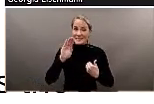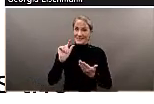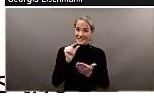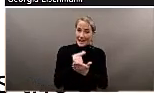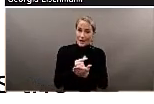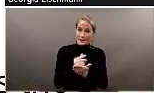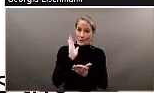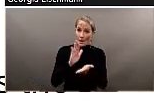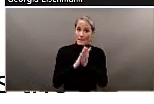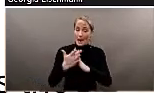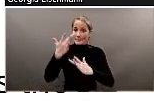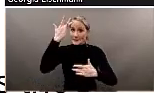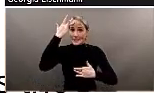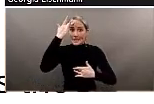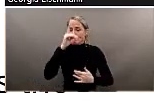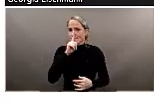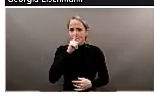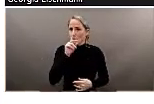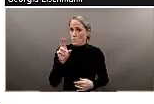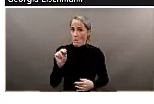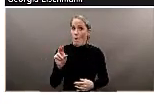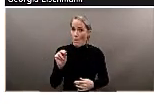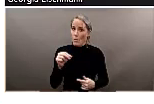slide. Next slide.